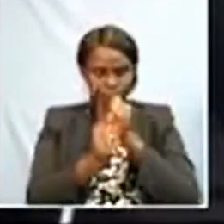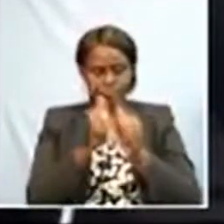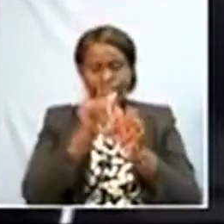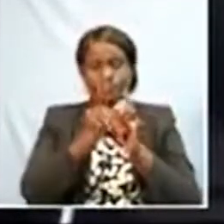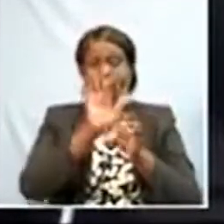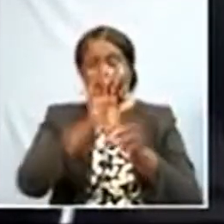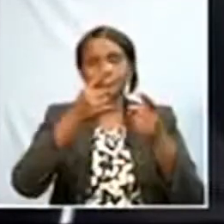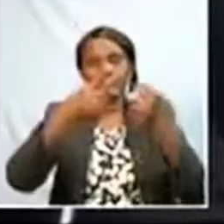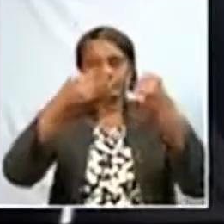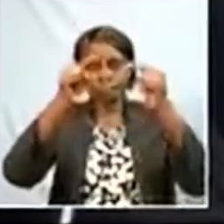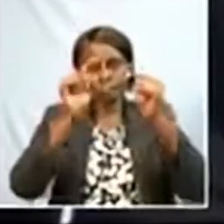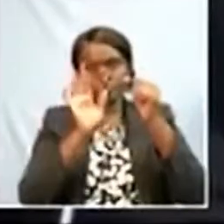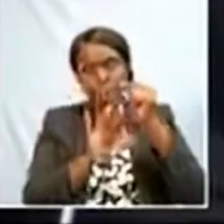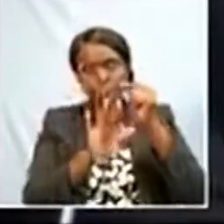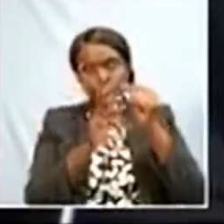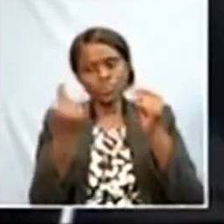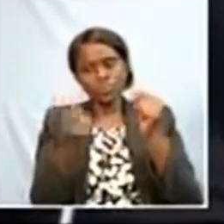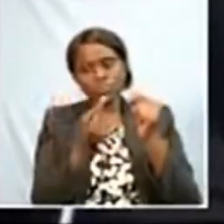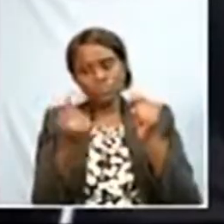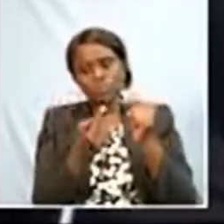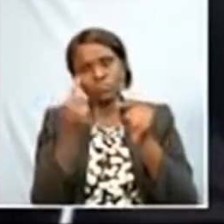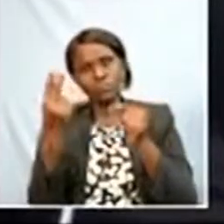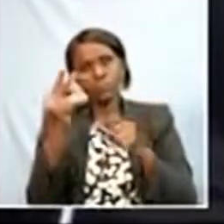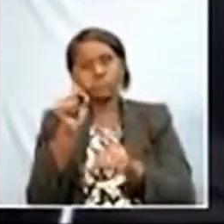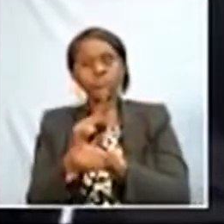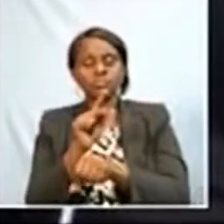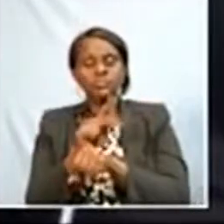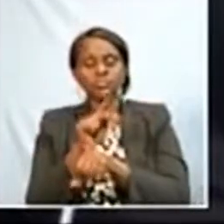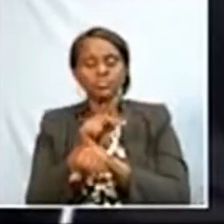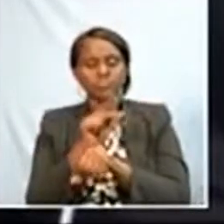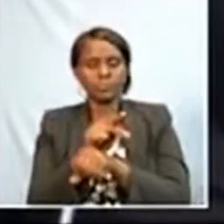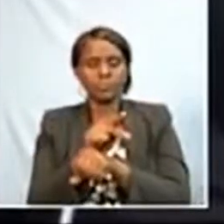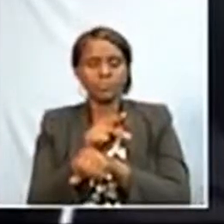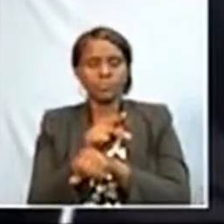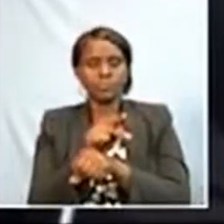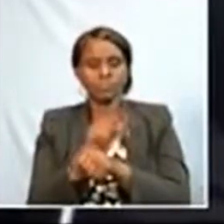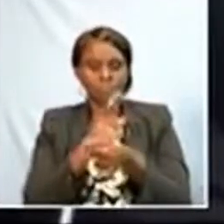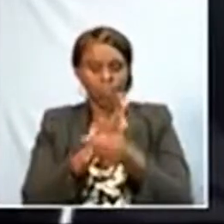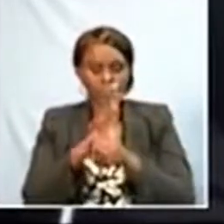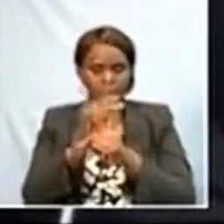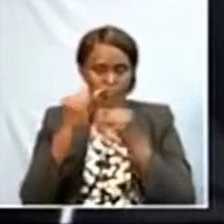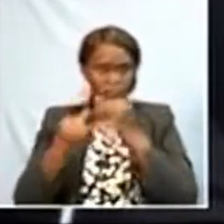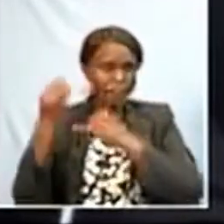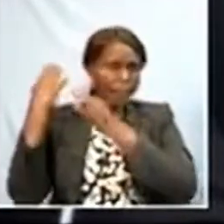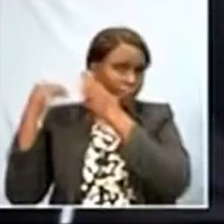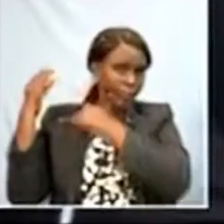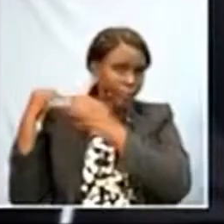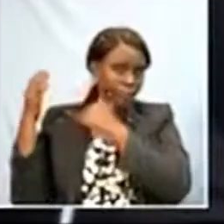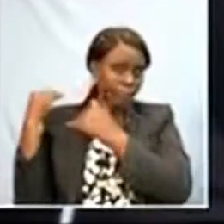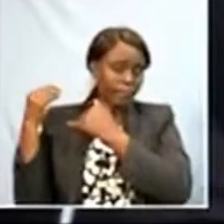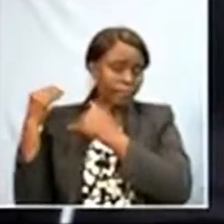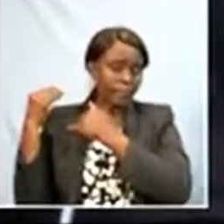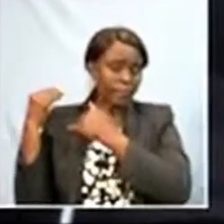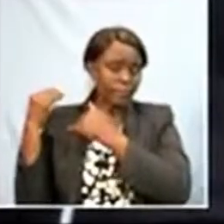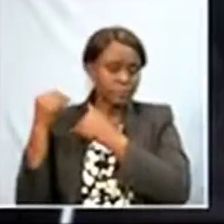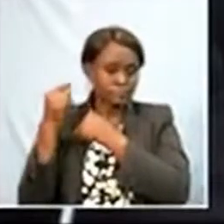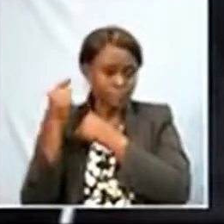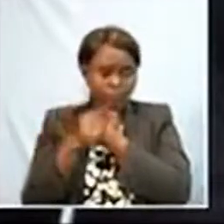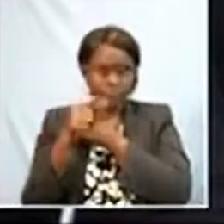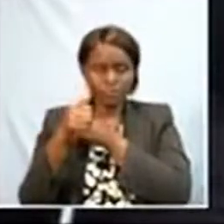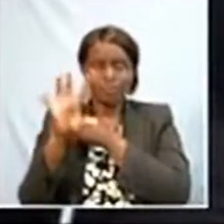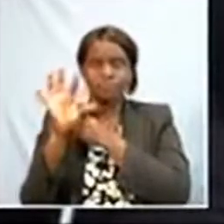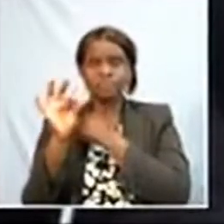progress, only 2 projects. Then the outstanding is